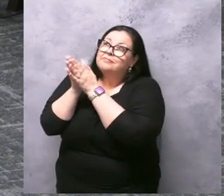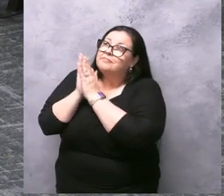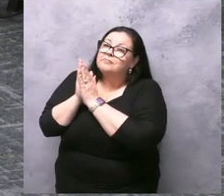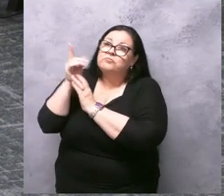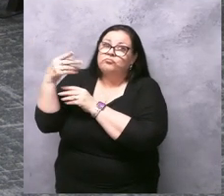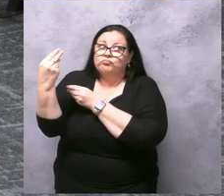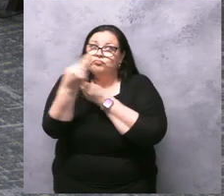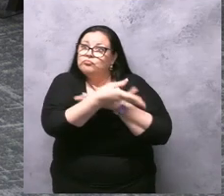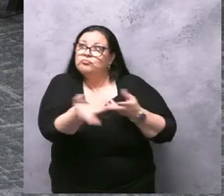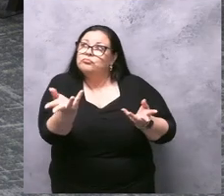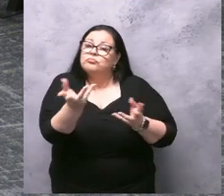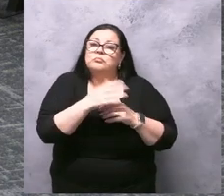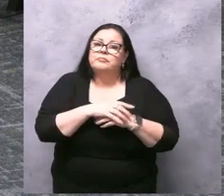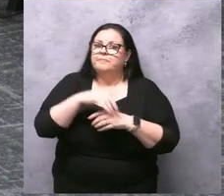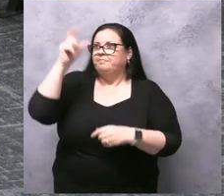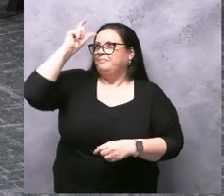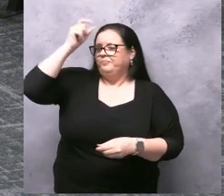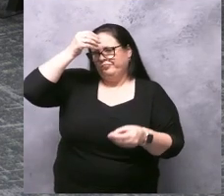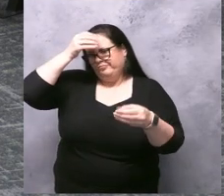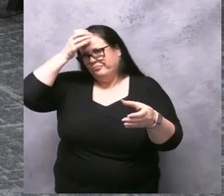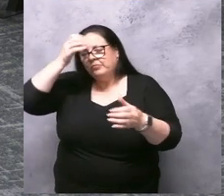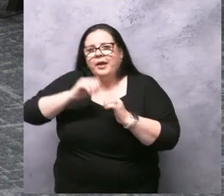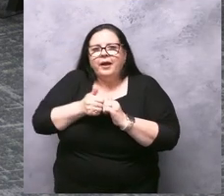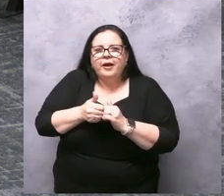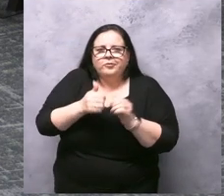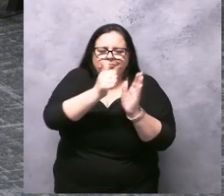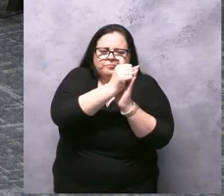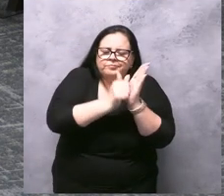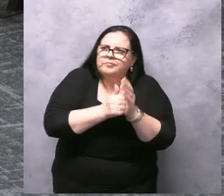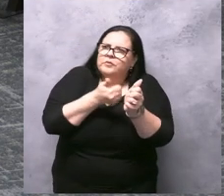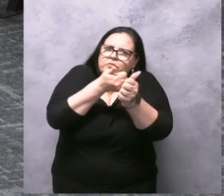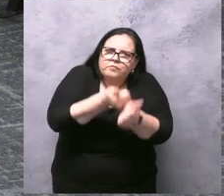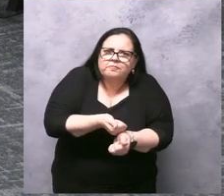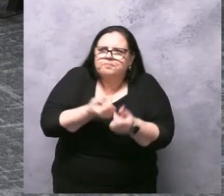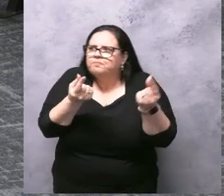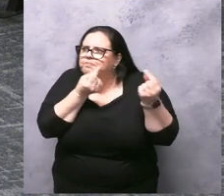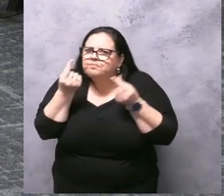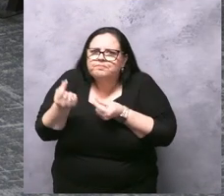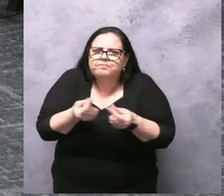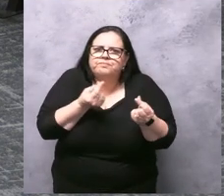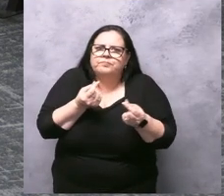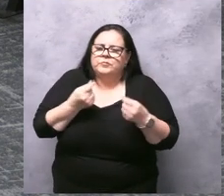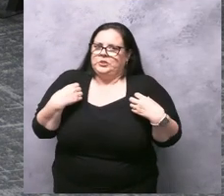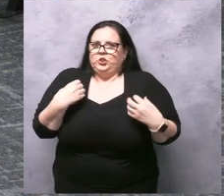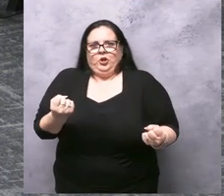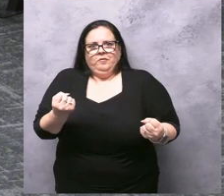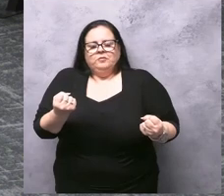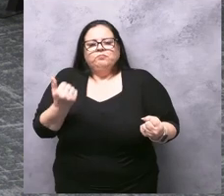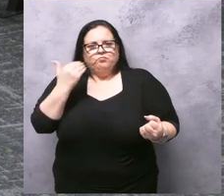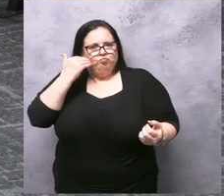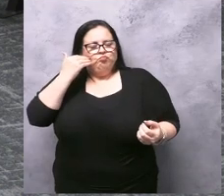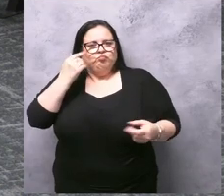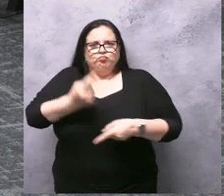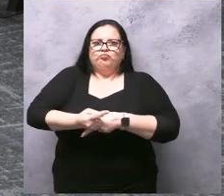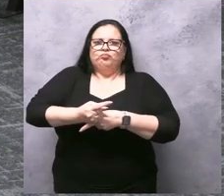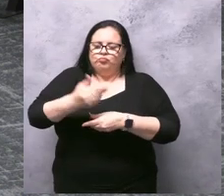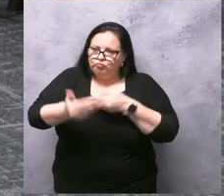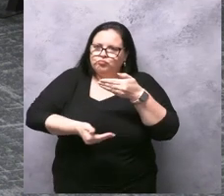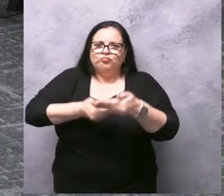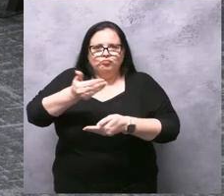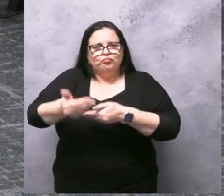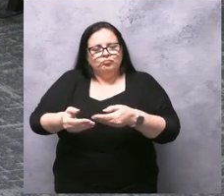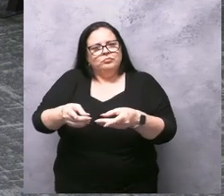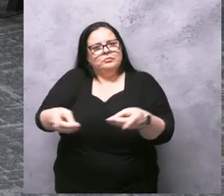grant them wisdom in dealing with the agenda that is before them, confidence to do what is right for our